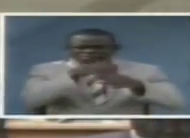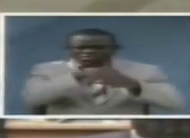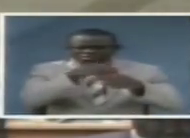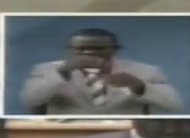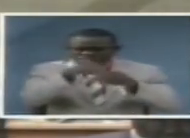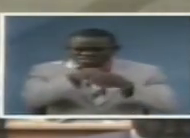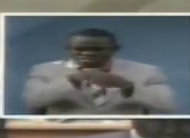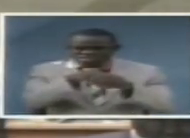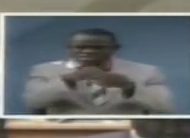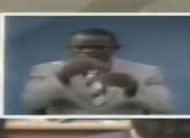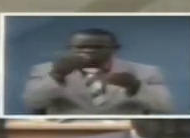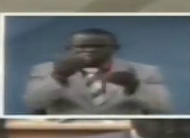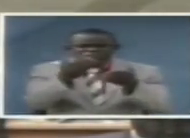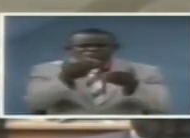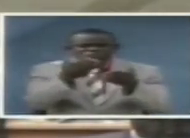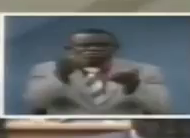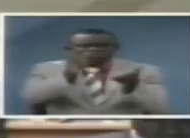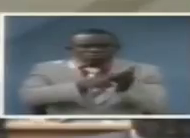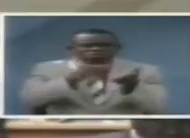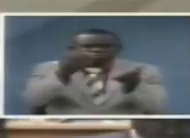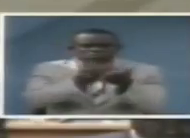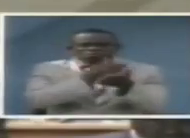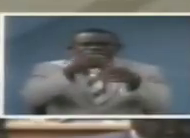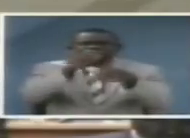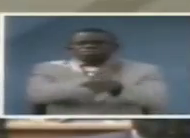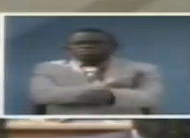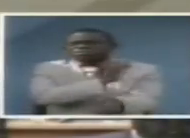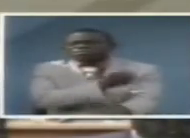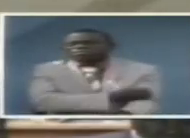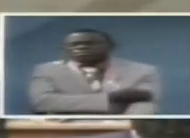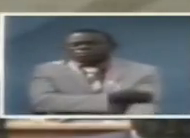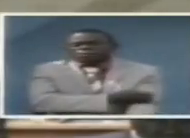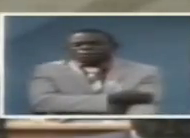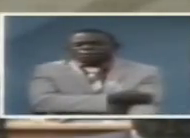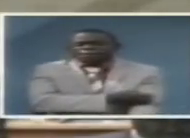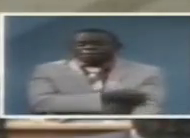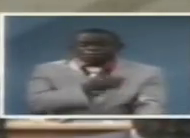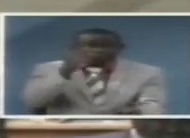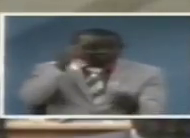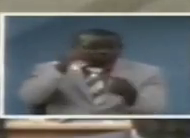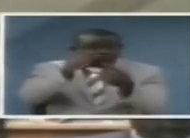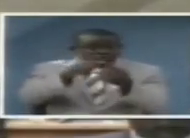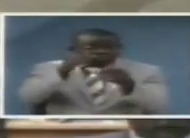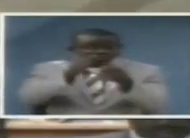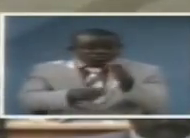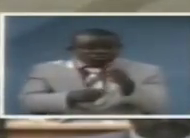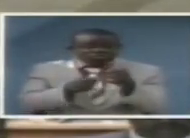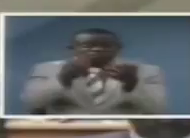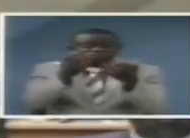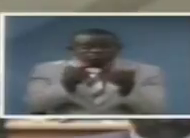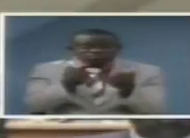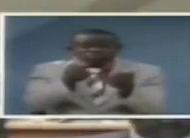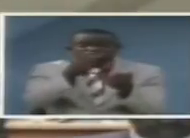the Renewable Energy Feed-in Tariff Regulatory Framework. The target is to add 200